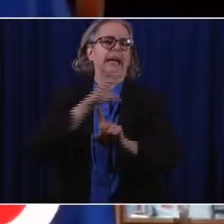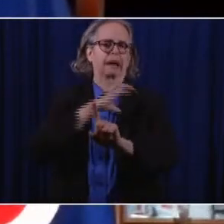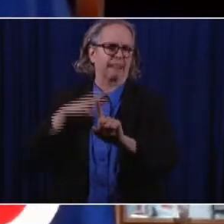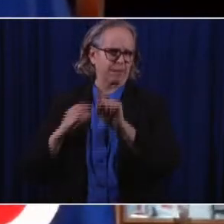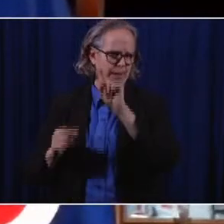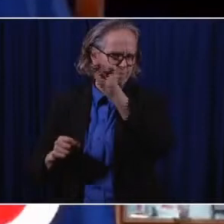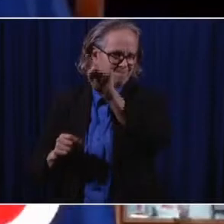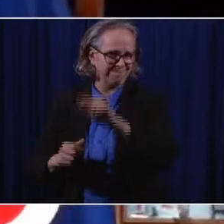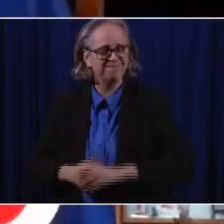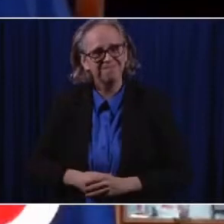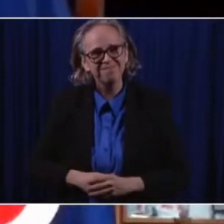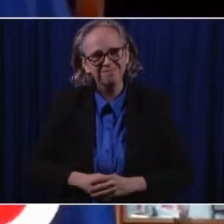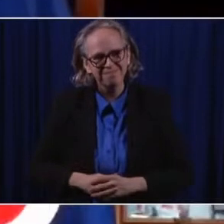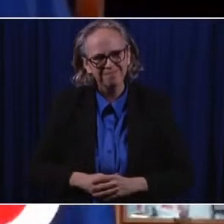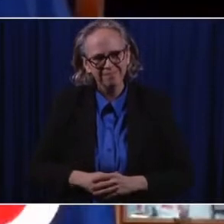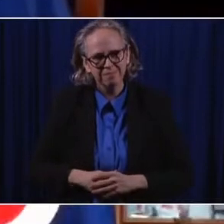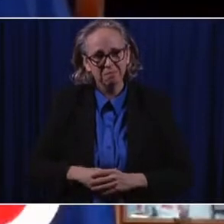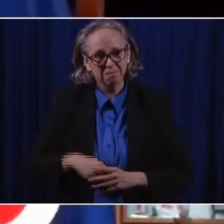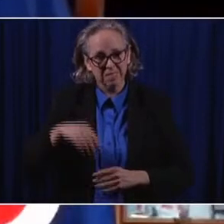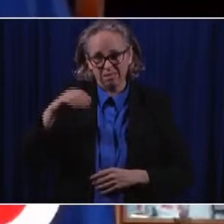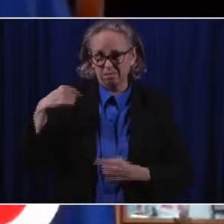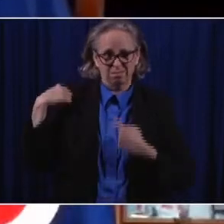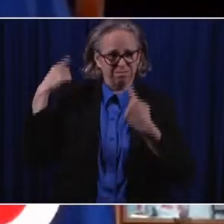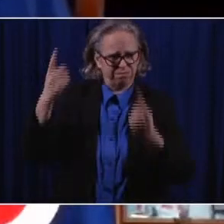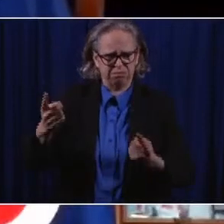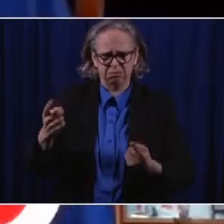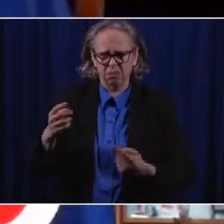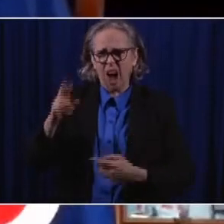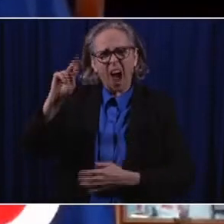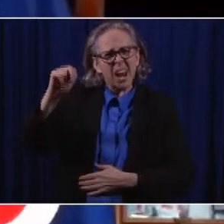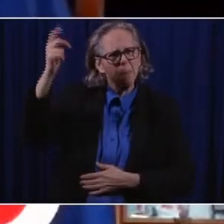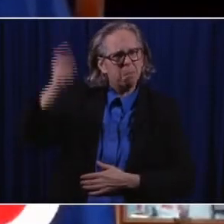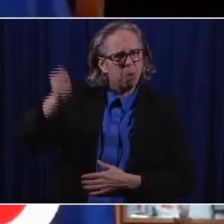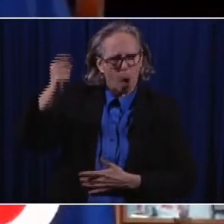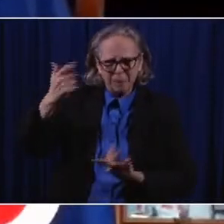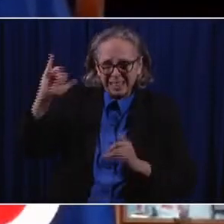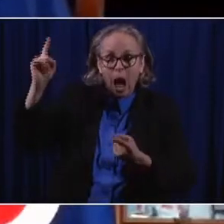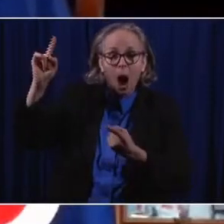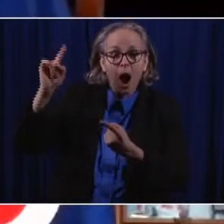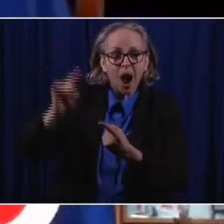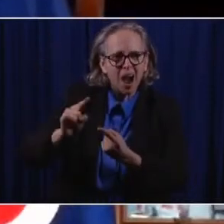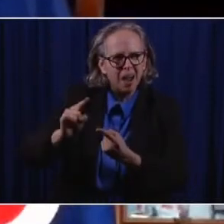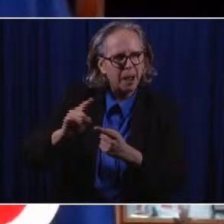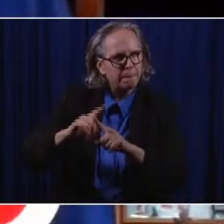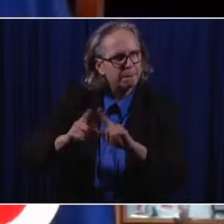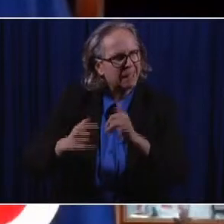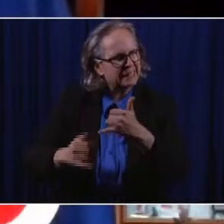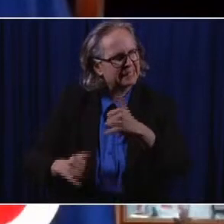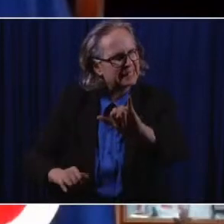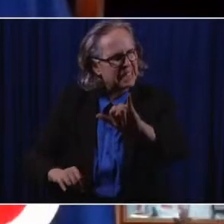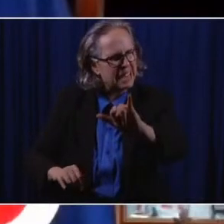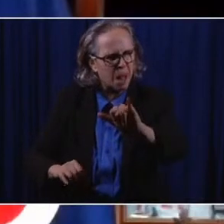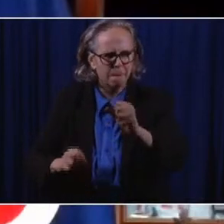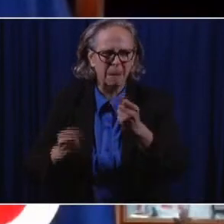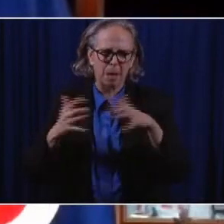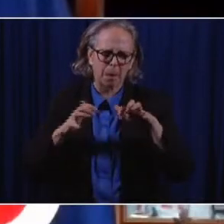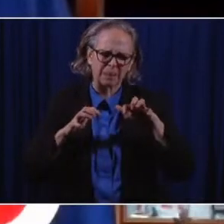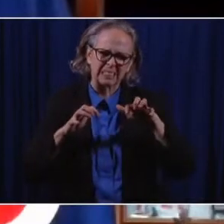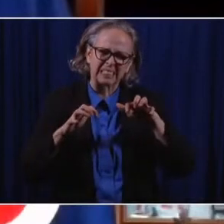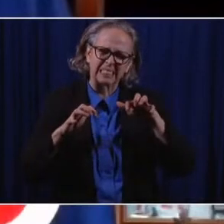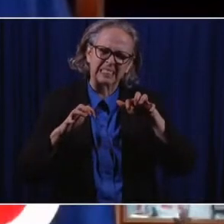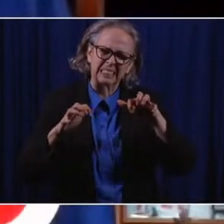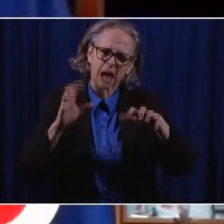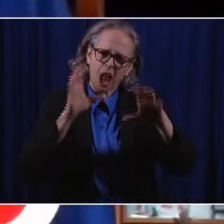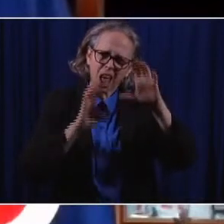down. More people are going back to work, but there are still people for COVID and non-COVID reasons that are struggling. Maybe it's the technology